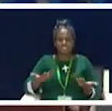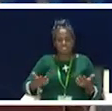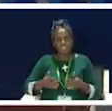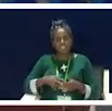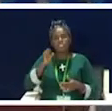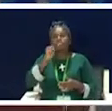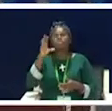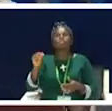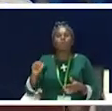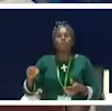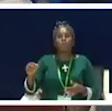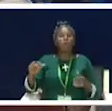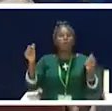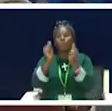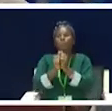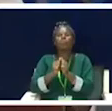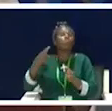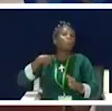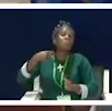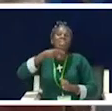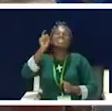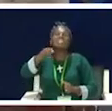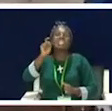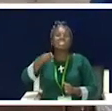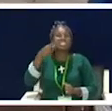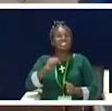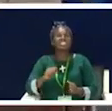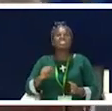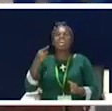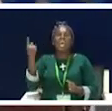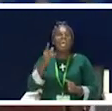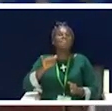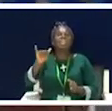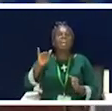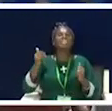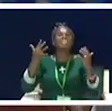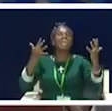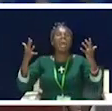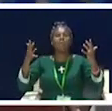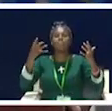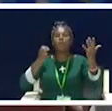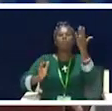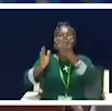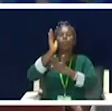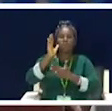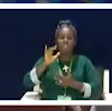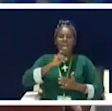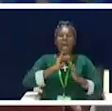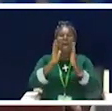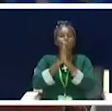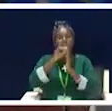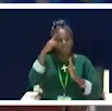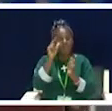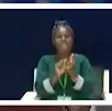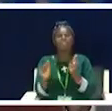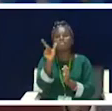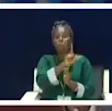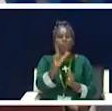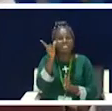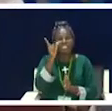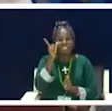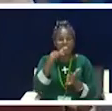we need the everlasting arm of God. I pray for everyone under the sound of my voice